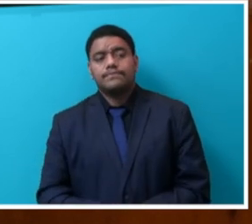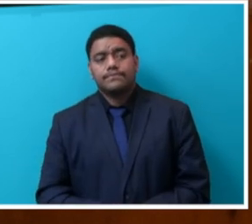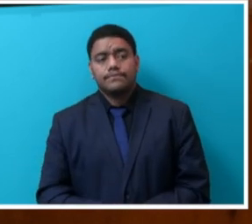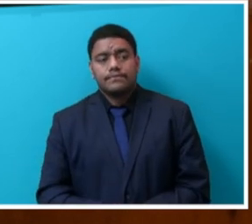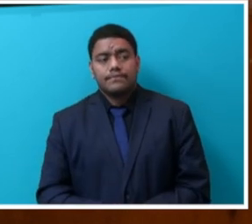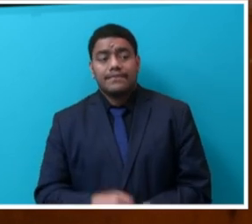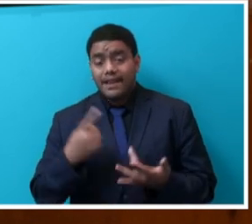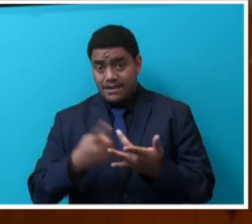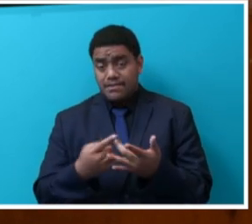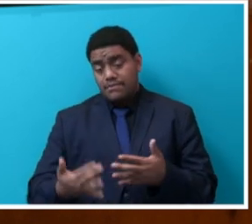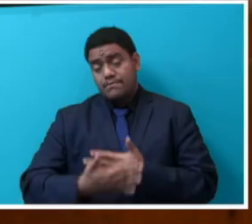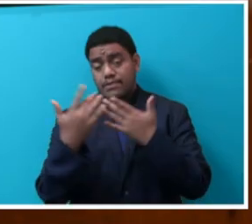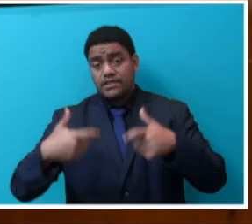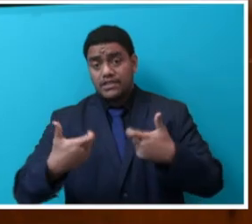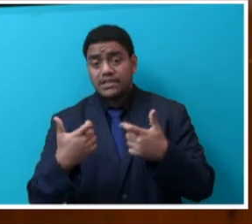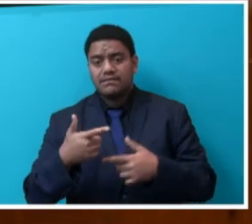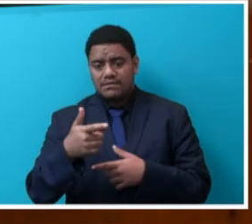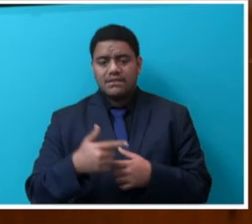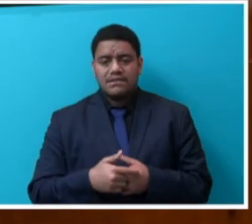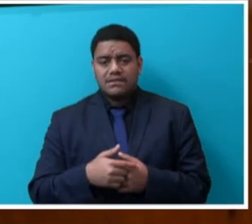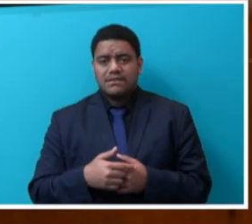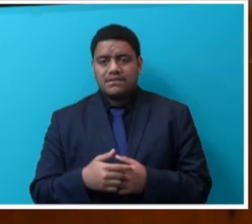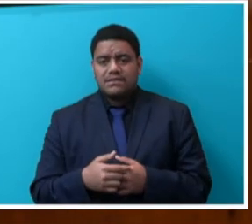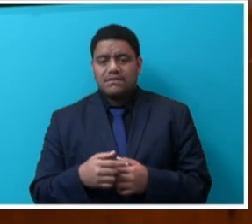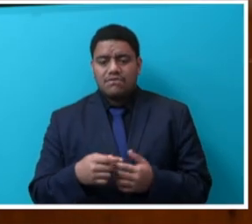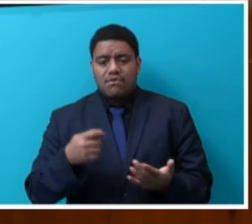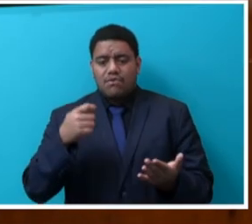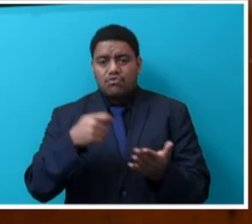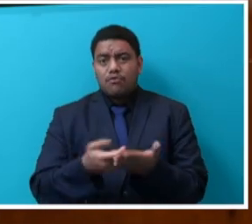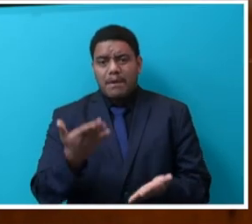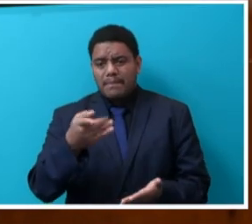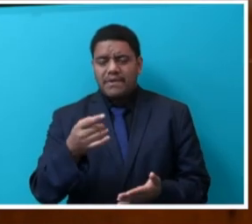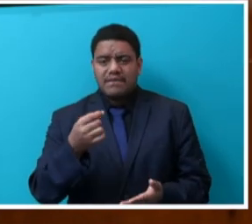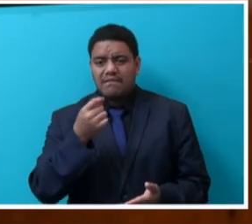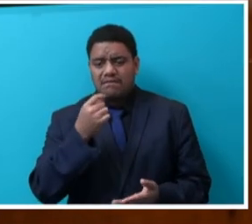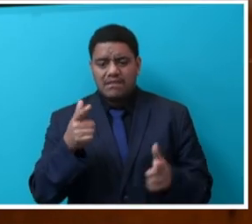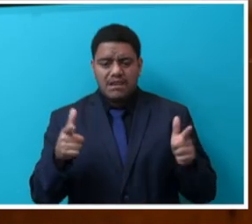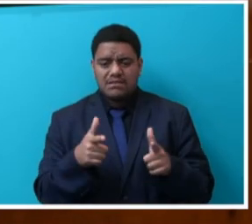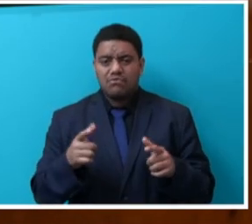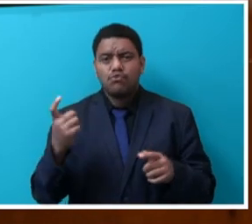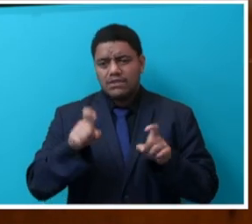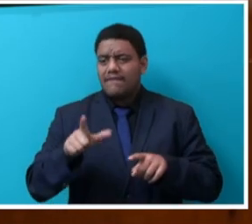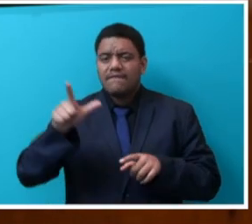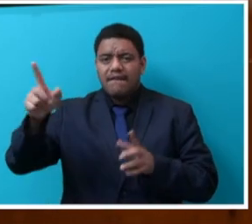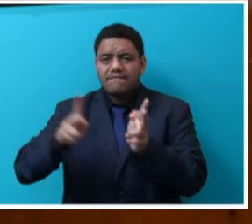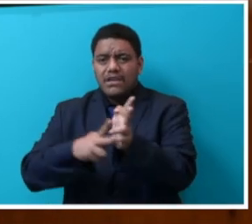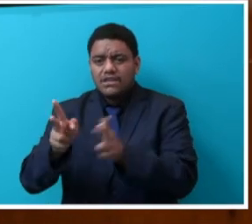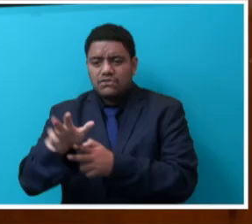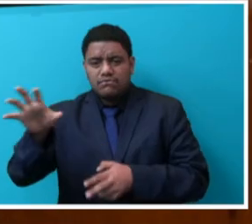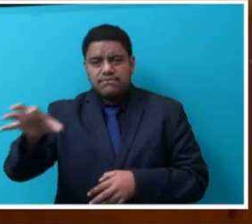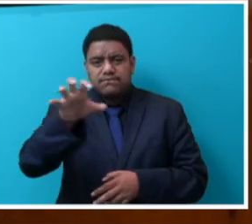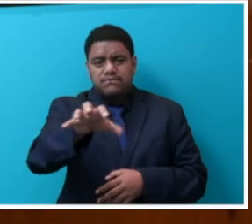Another key challenge has been the limited availability of top-up agents outside urban centers. Vodafone has